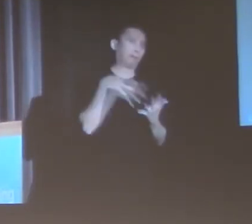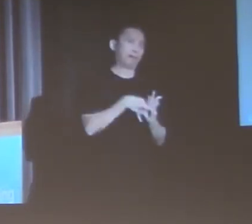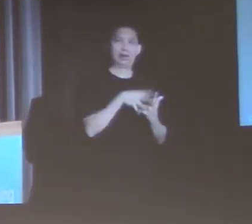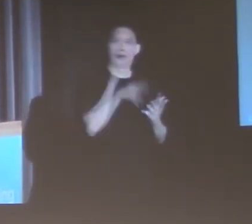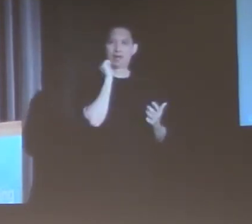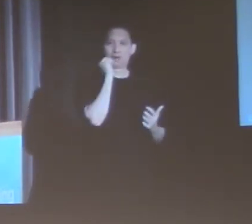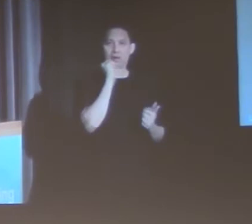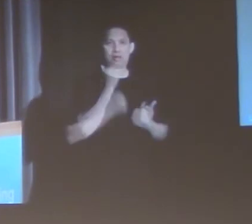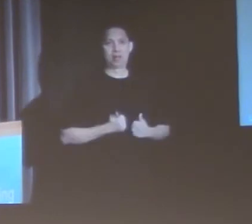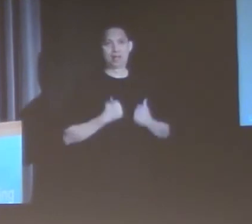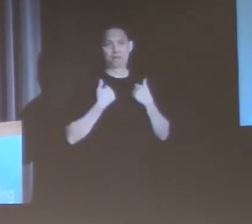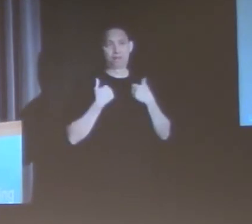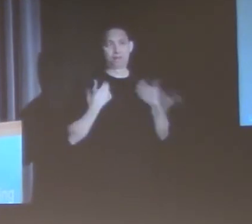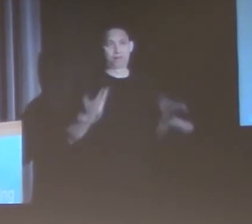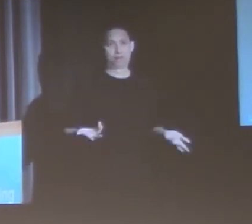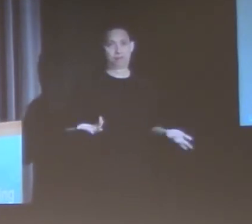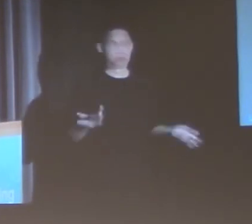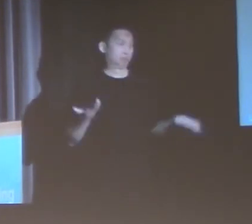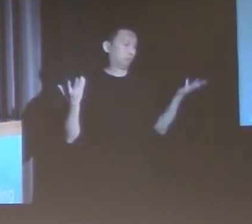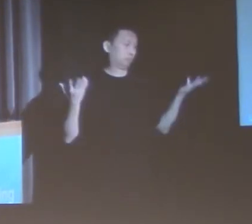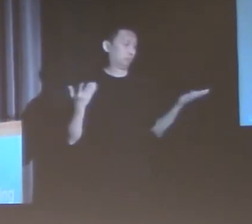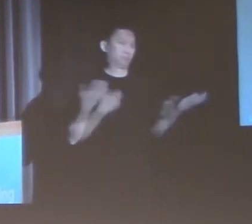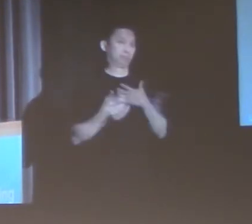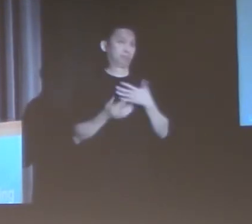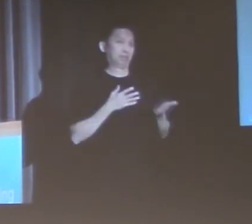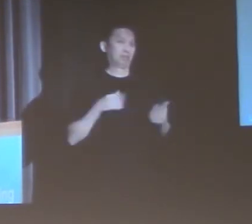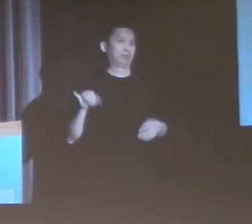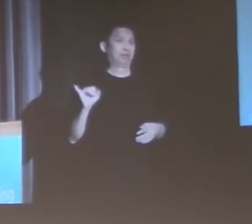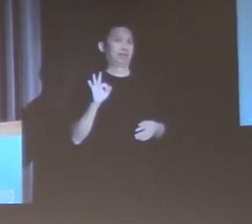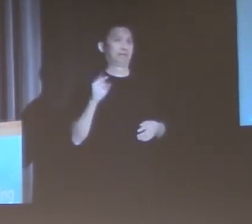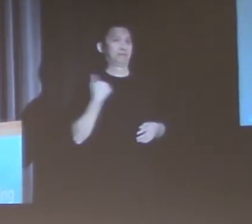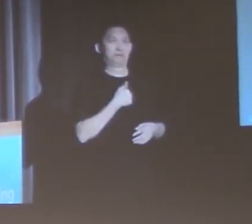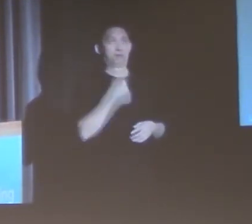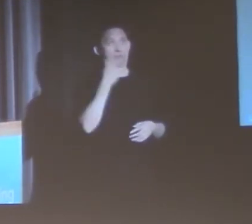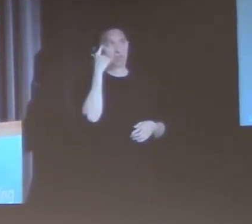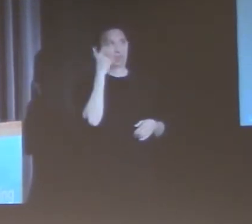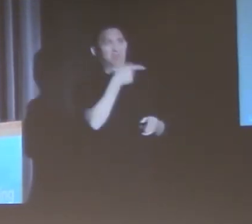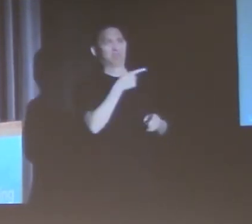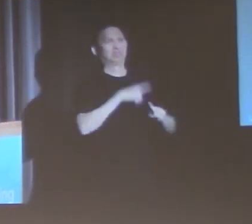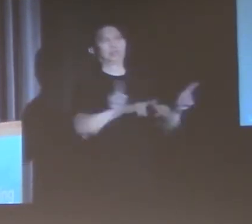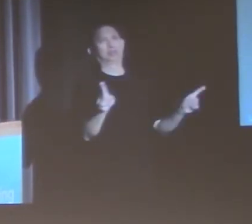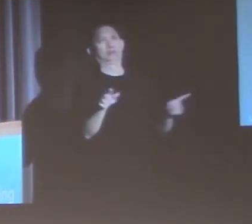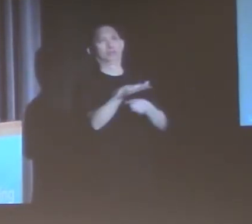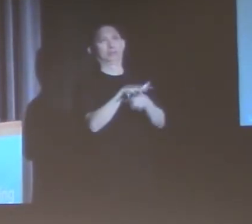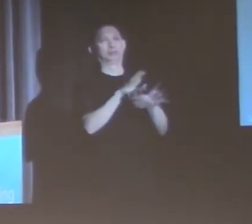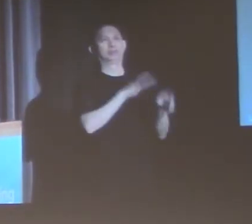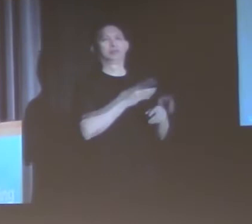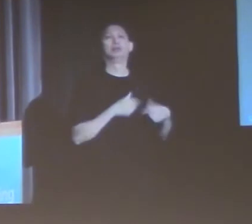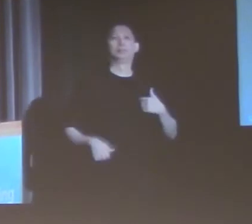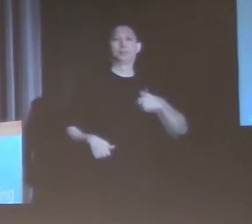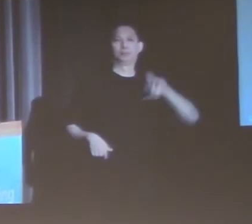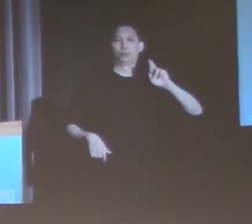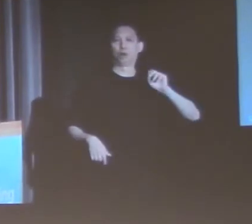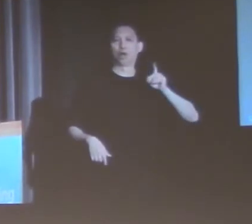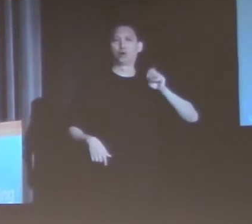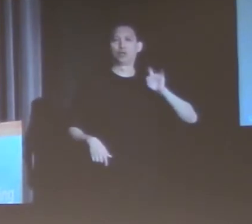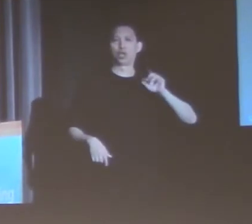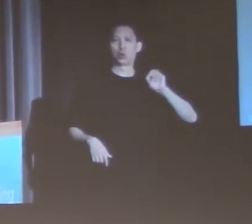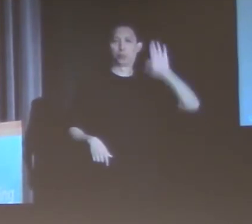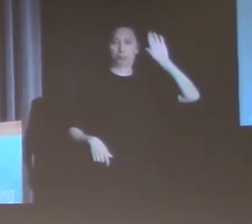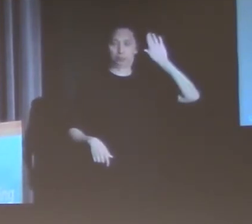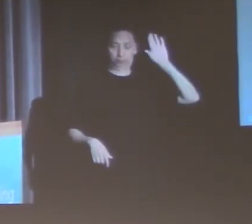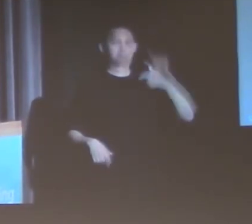this idea of it as a very essentially different space. Can I just jump in? So having spent more than a